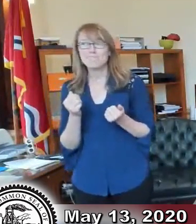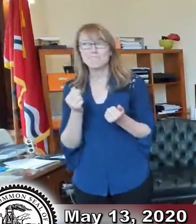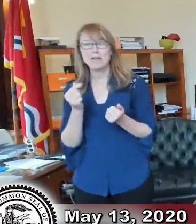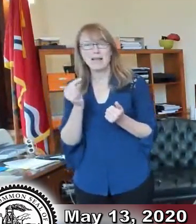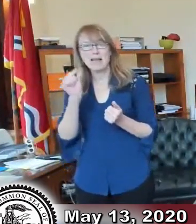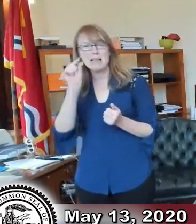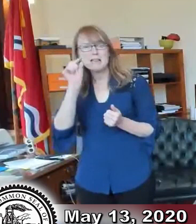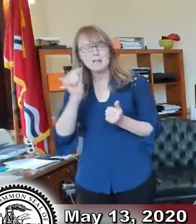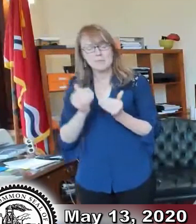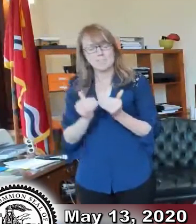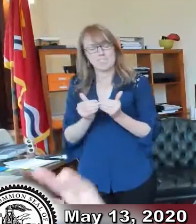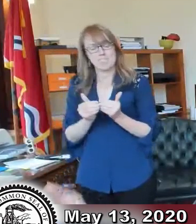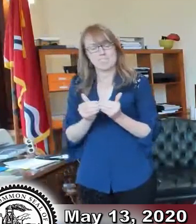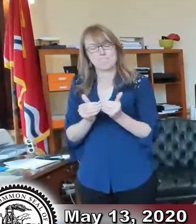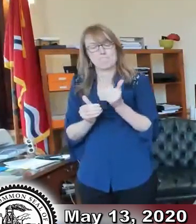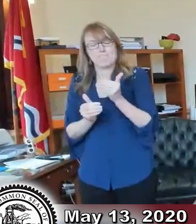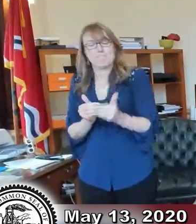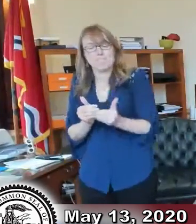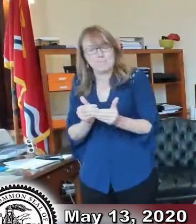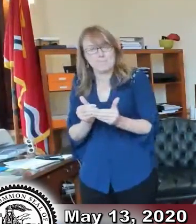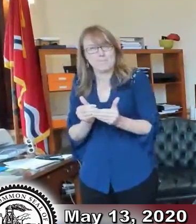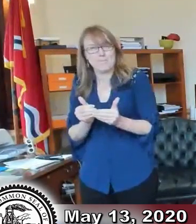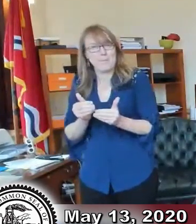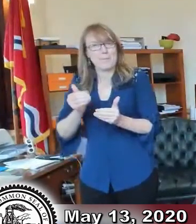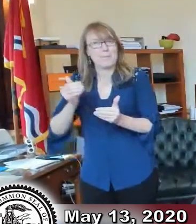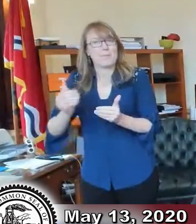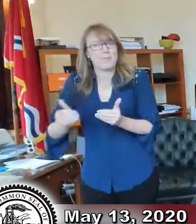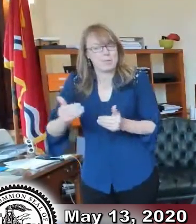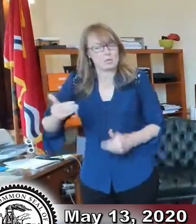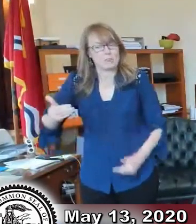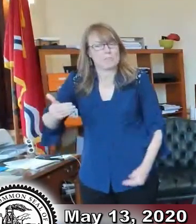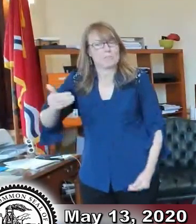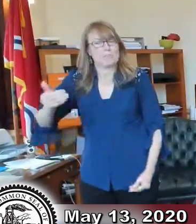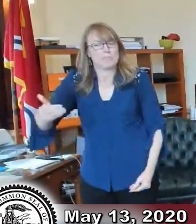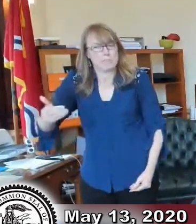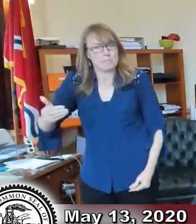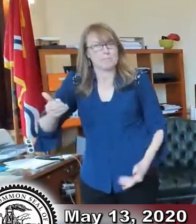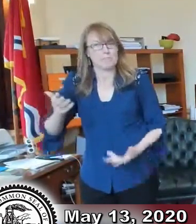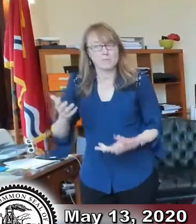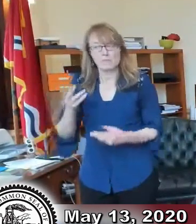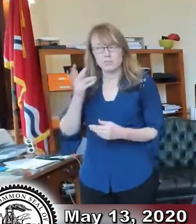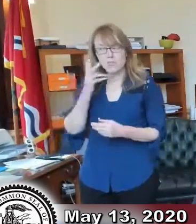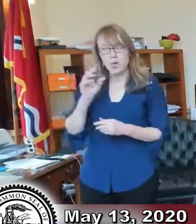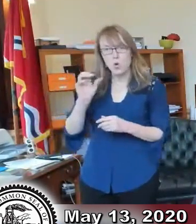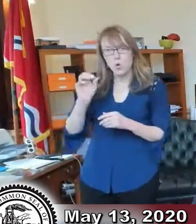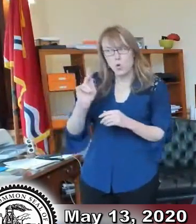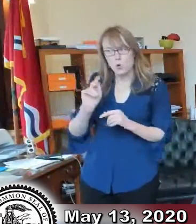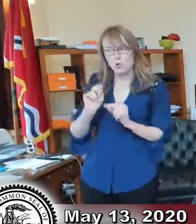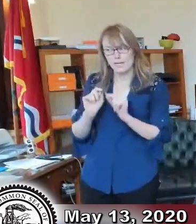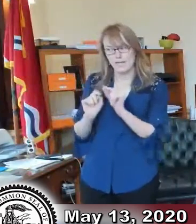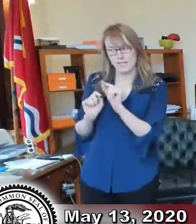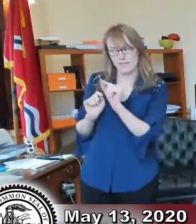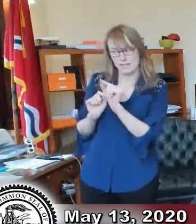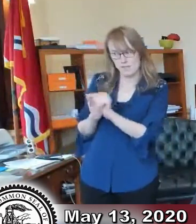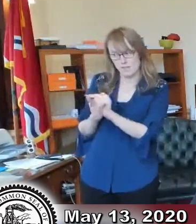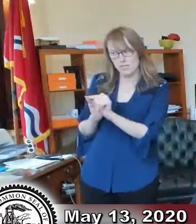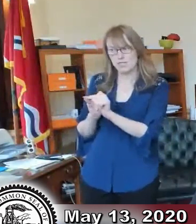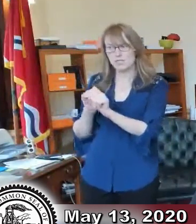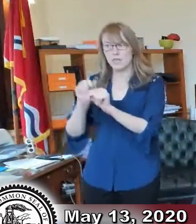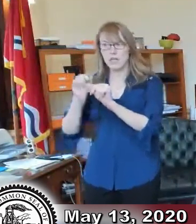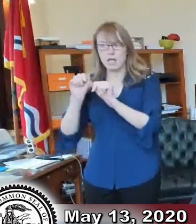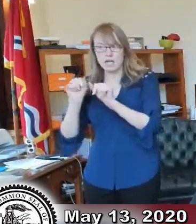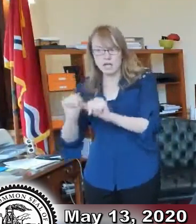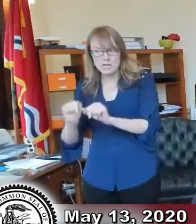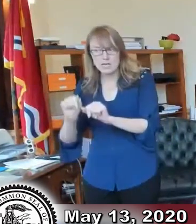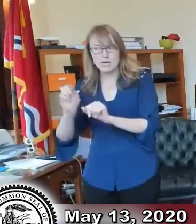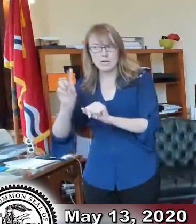decision based on what their operating procedures will be or they've committed to, and based